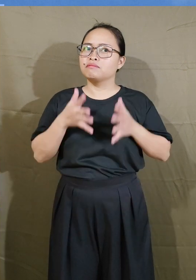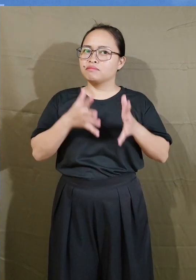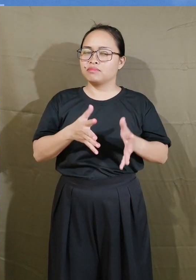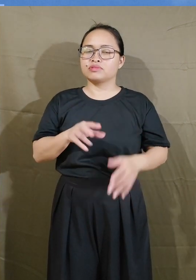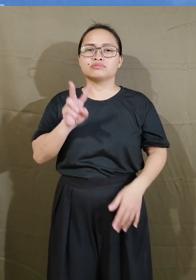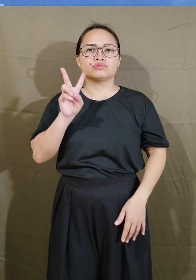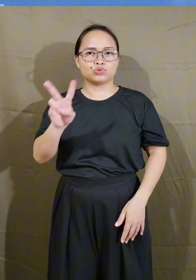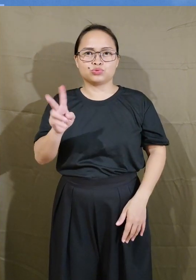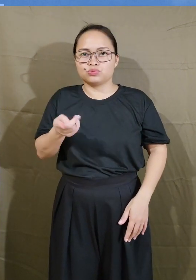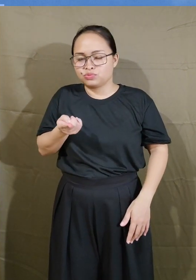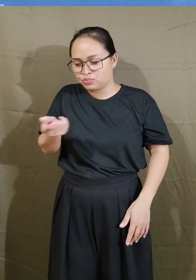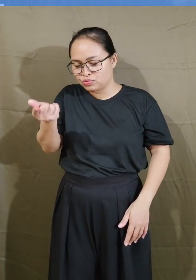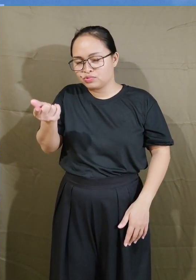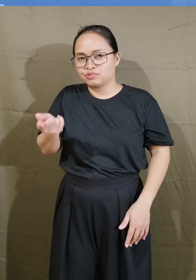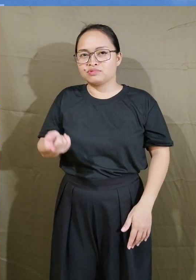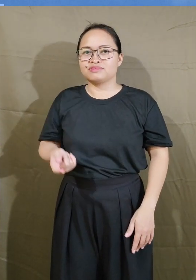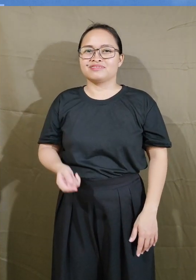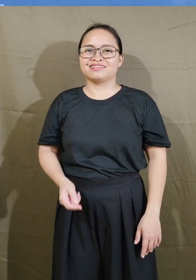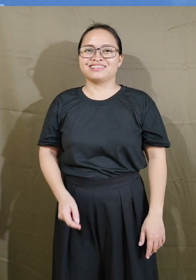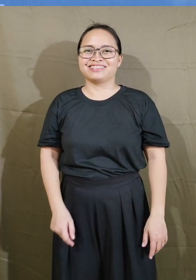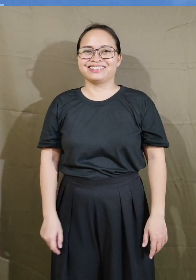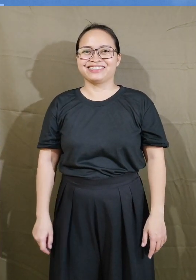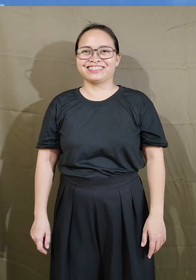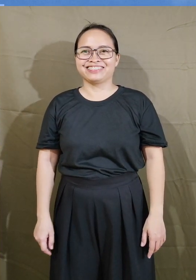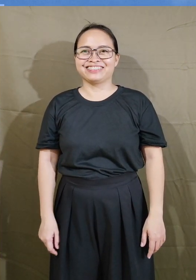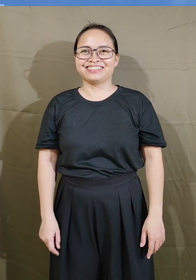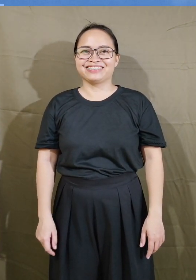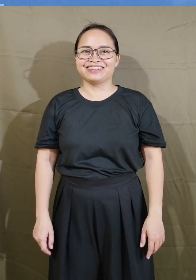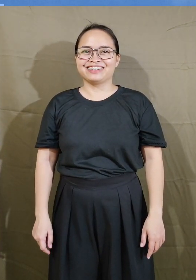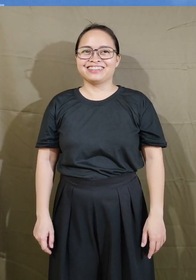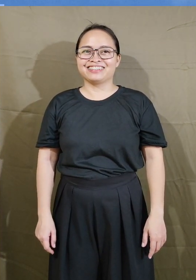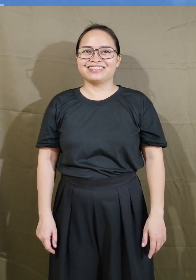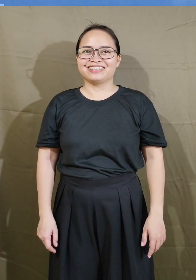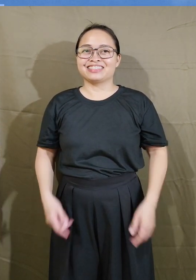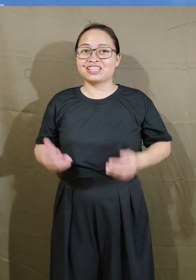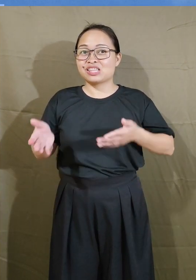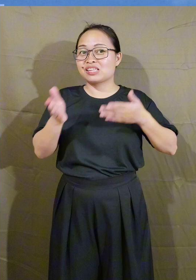We are left with 2 marbles.